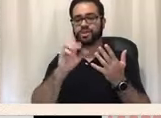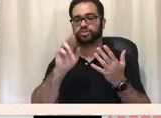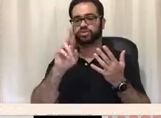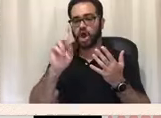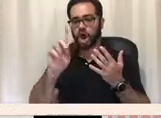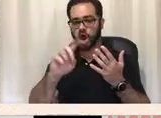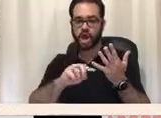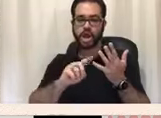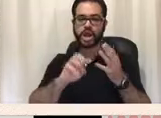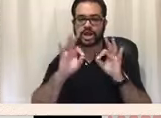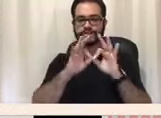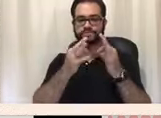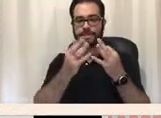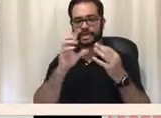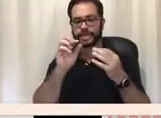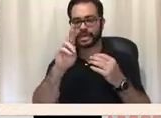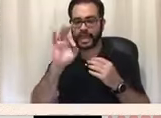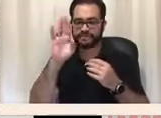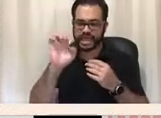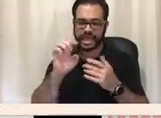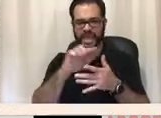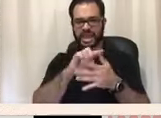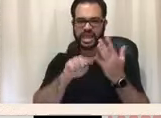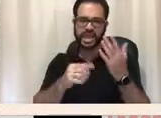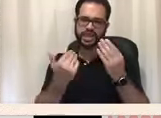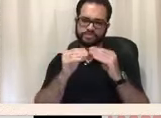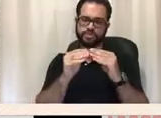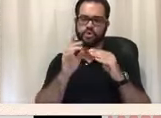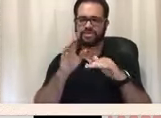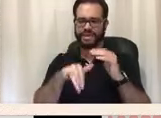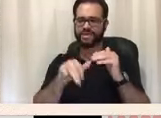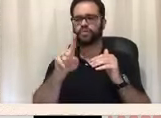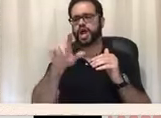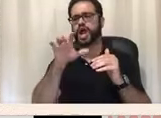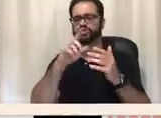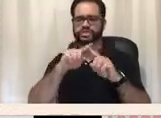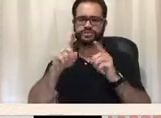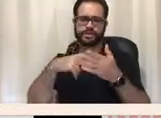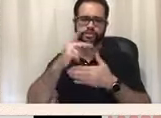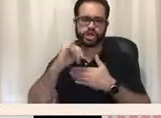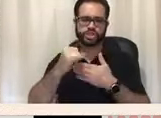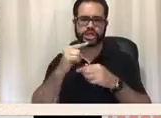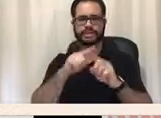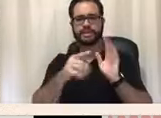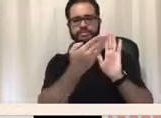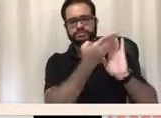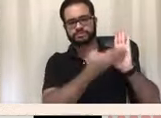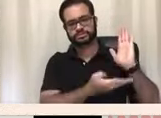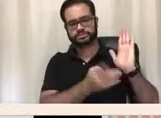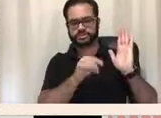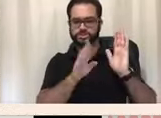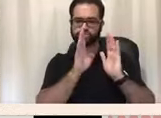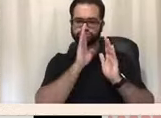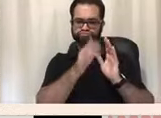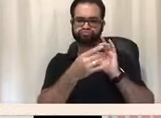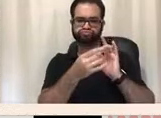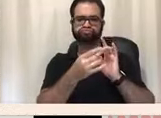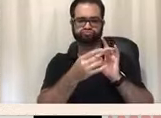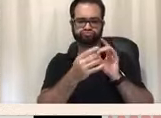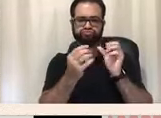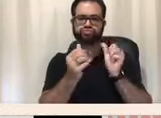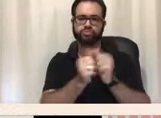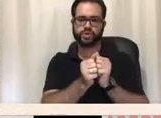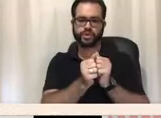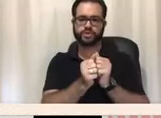a few, but we have over 100 projects, but the ones listed on this slide work directly with